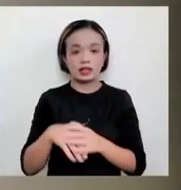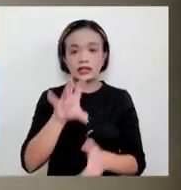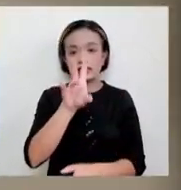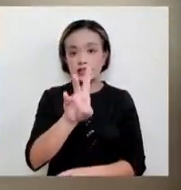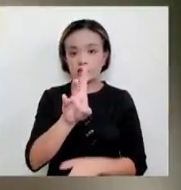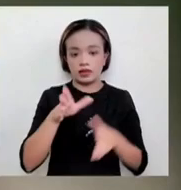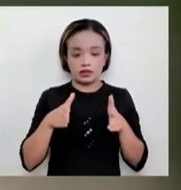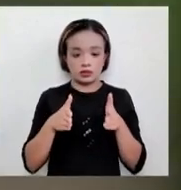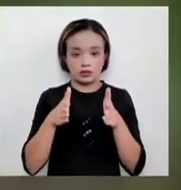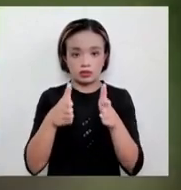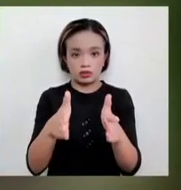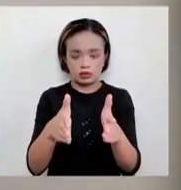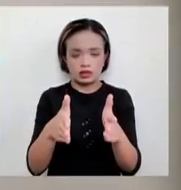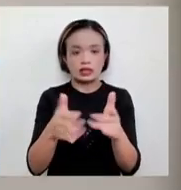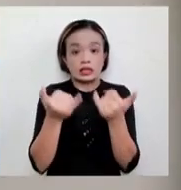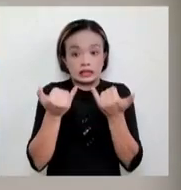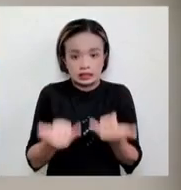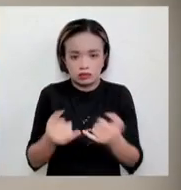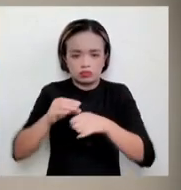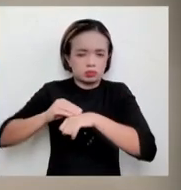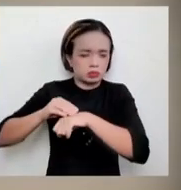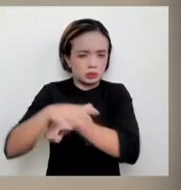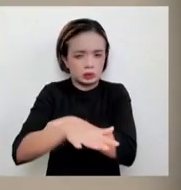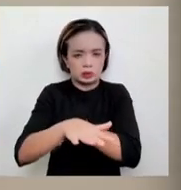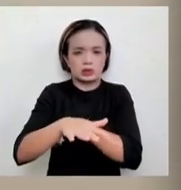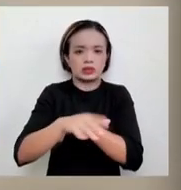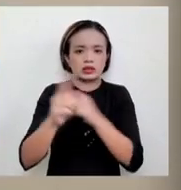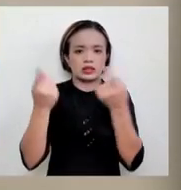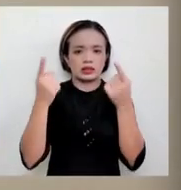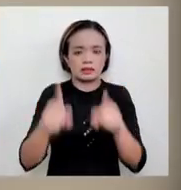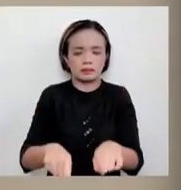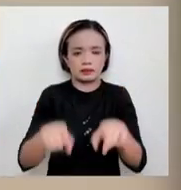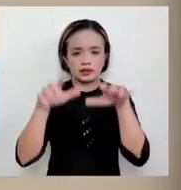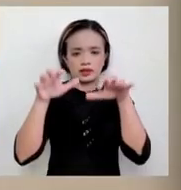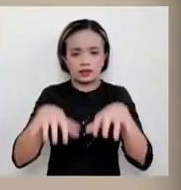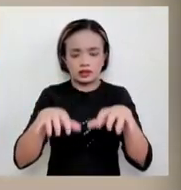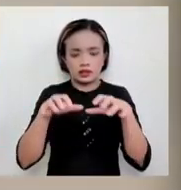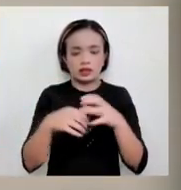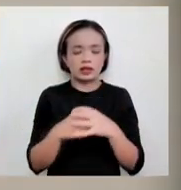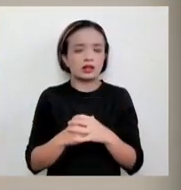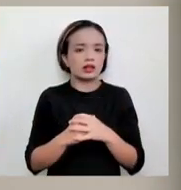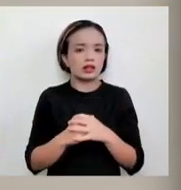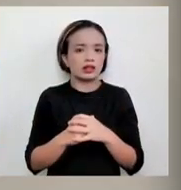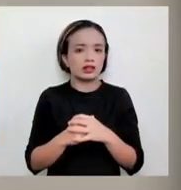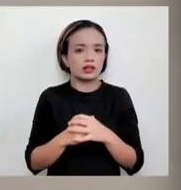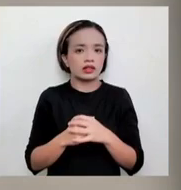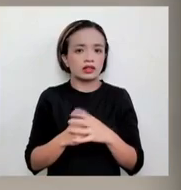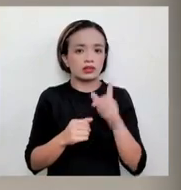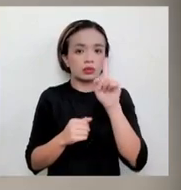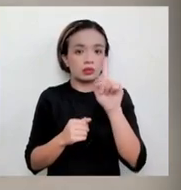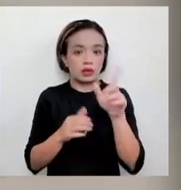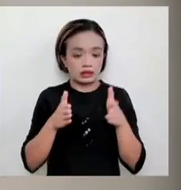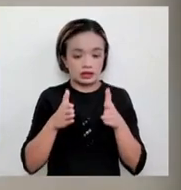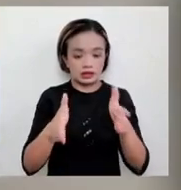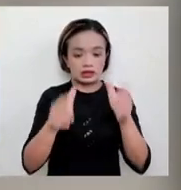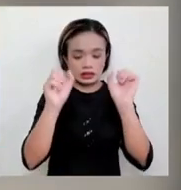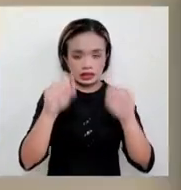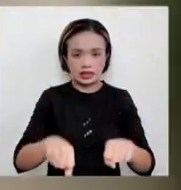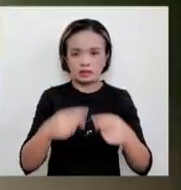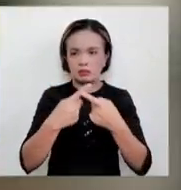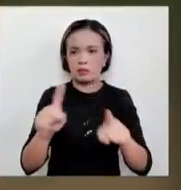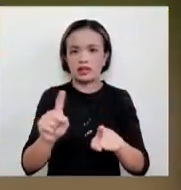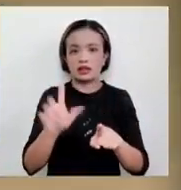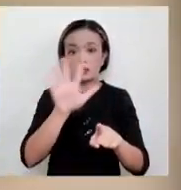are also currently affected by the weather disturbance, two of which are one lane passable, while five are not passable to